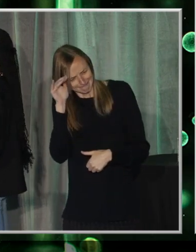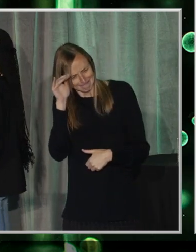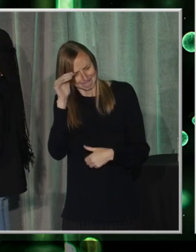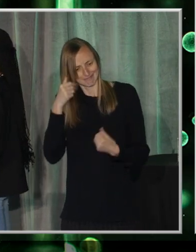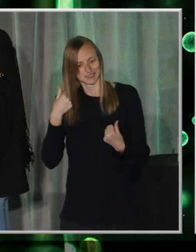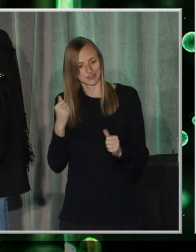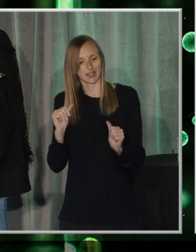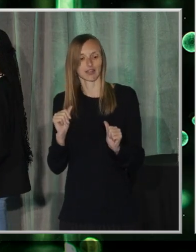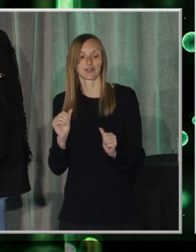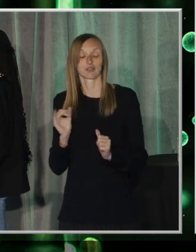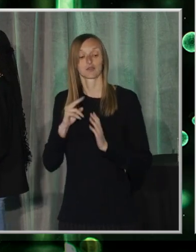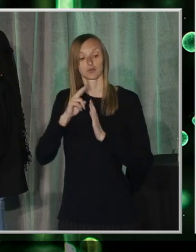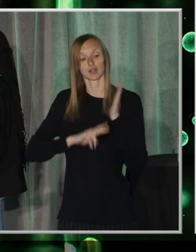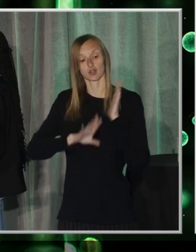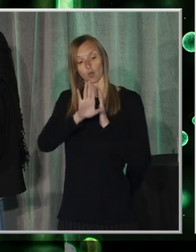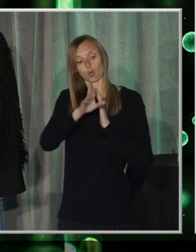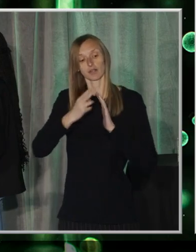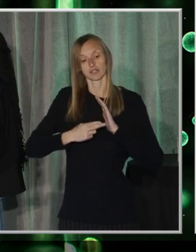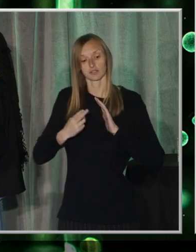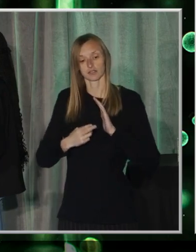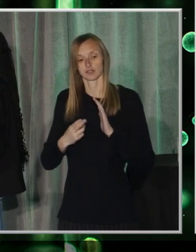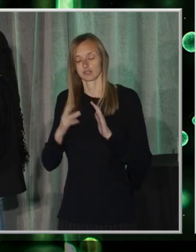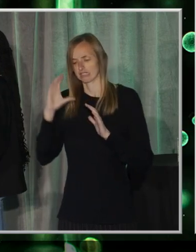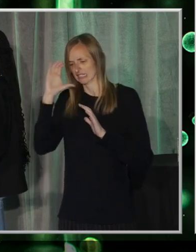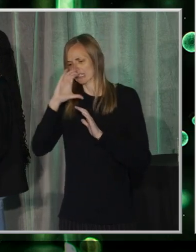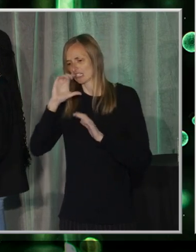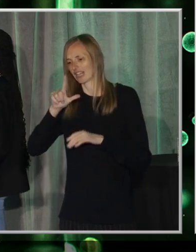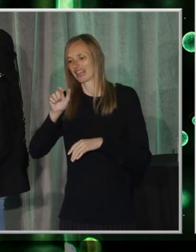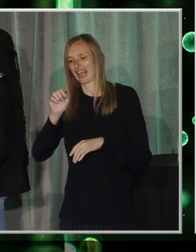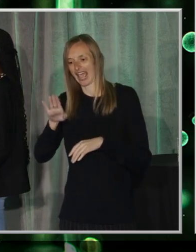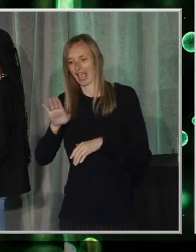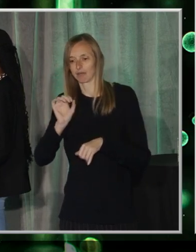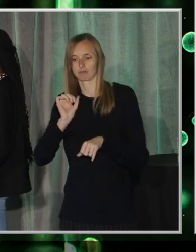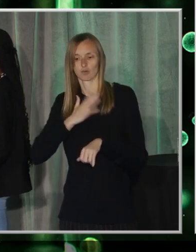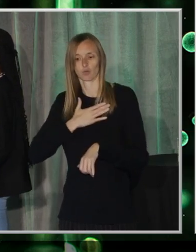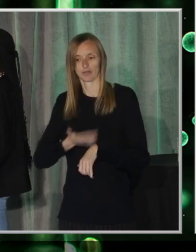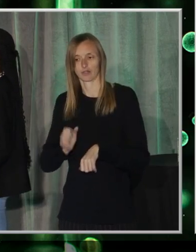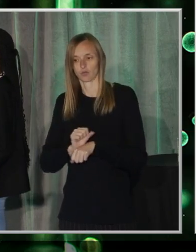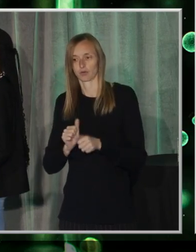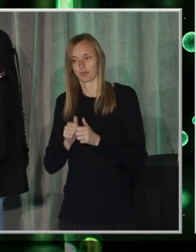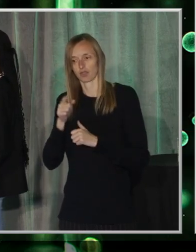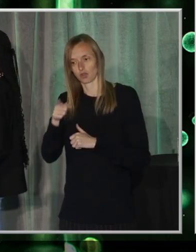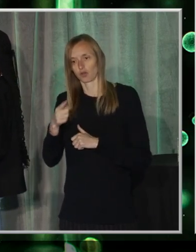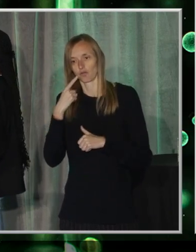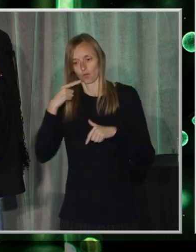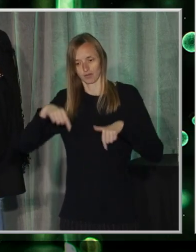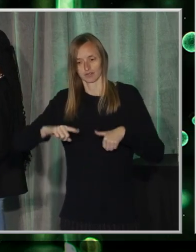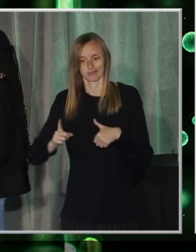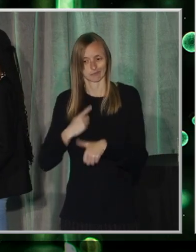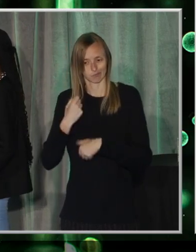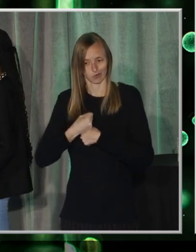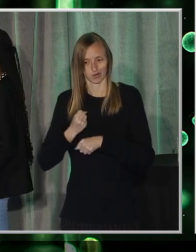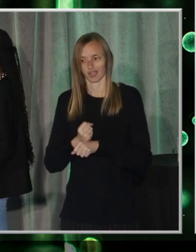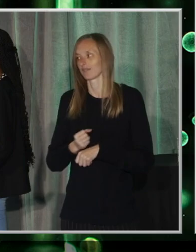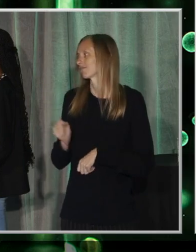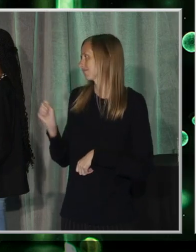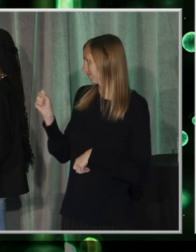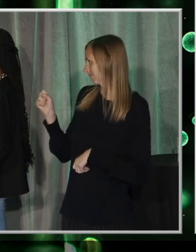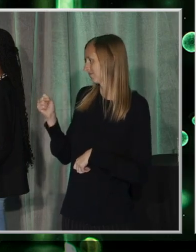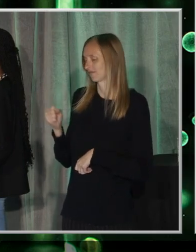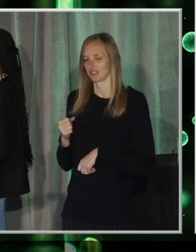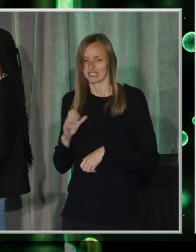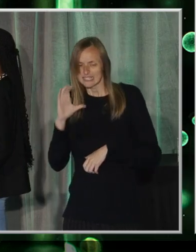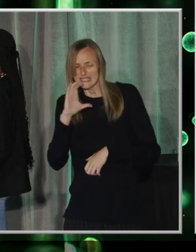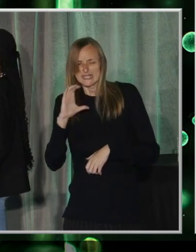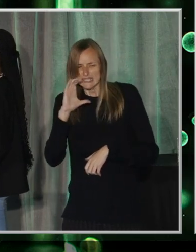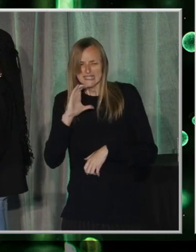noticed, too, in reading your bio, that you had trouble finding a laboratory that would work with you to work on the prototype. Yeah. So that took quite a bit of perseverance